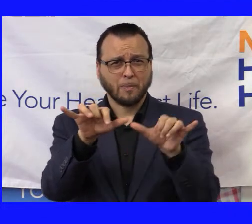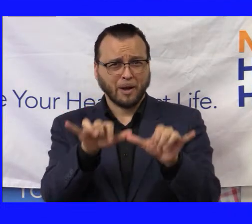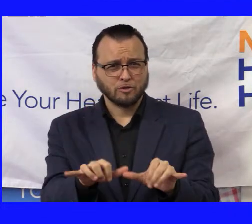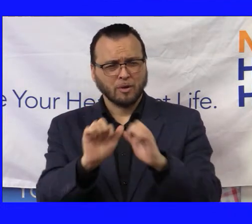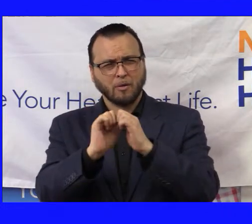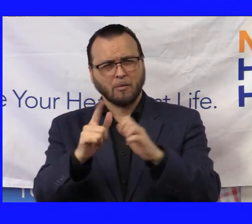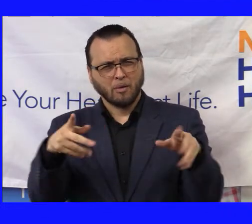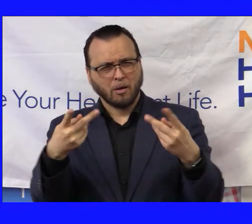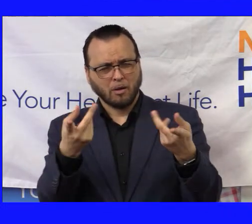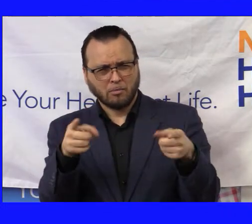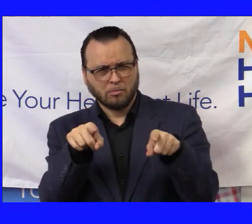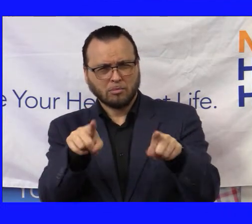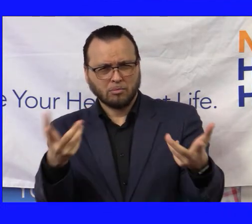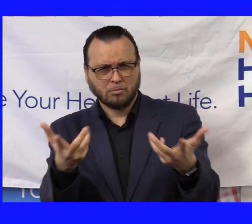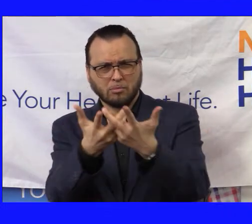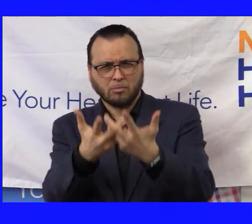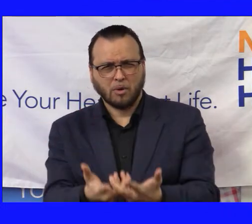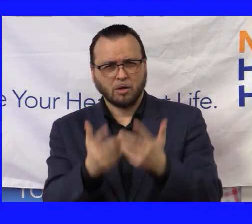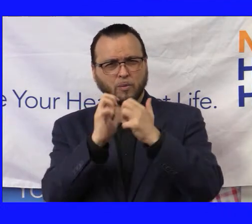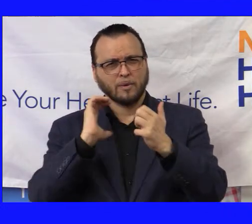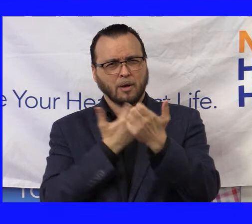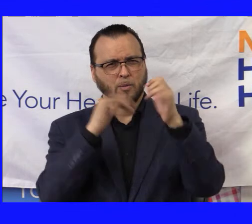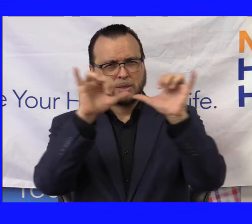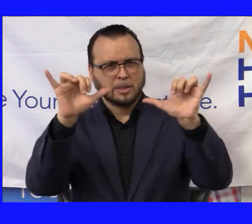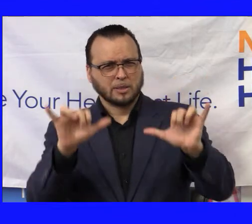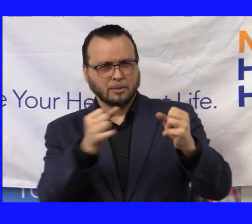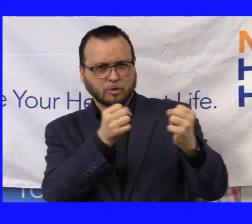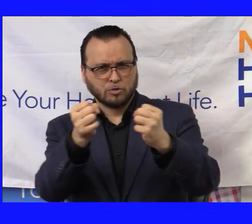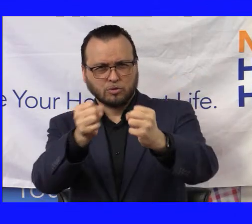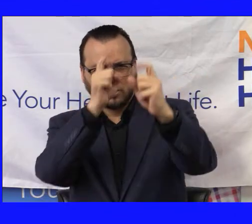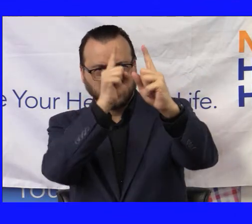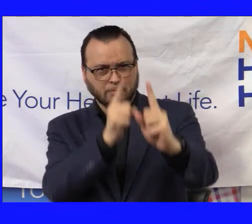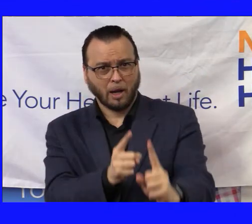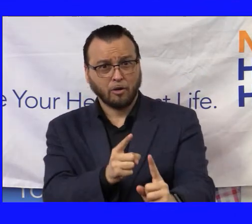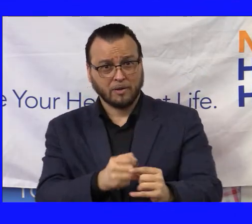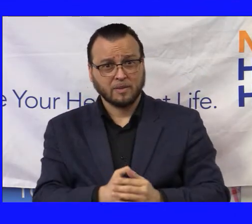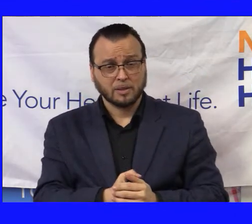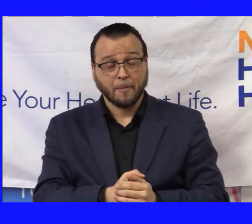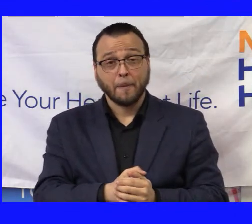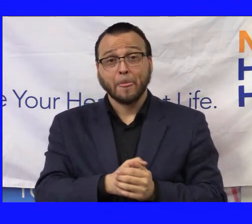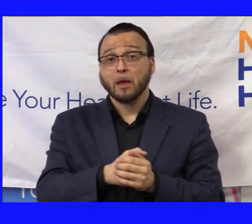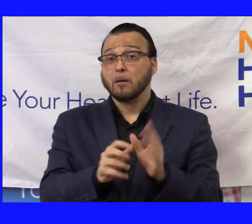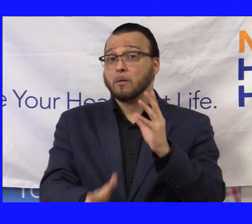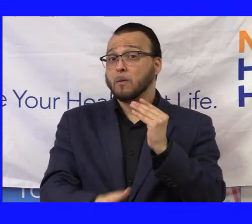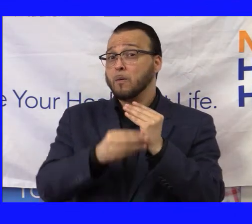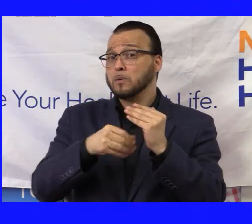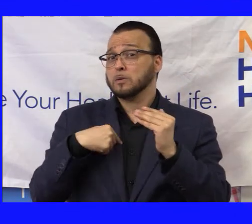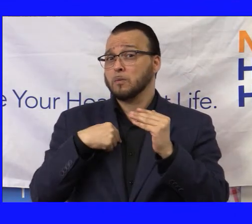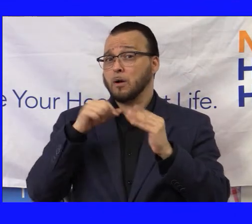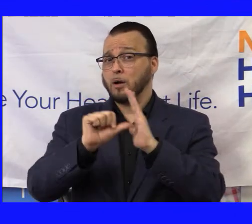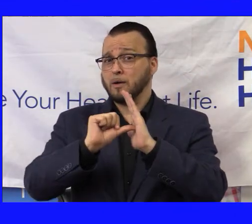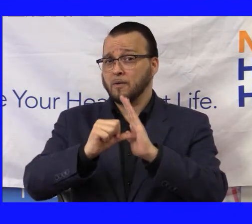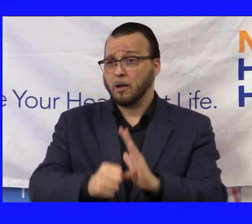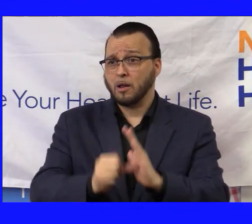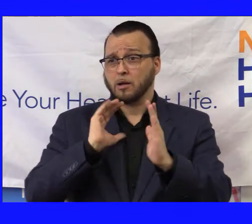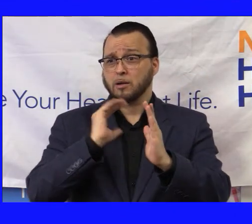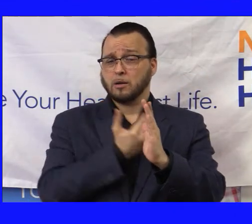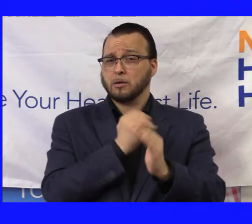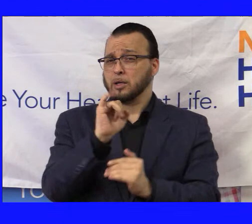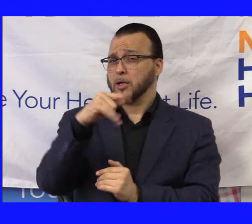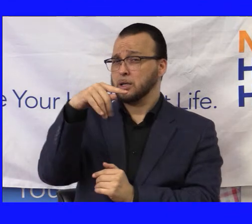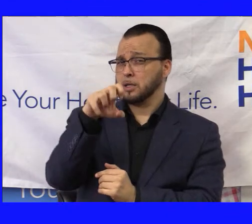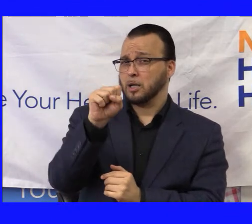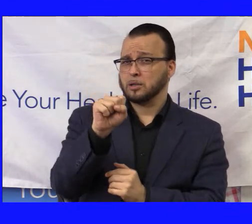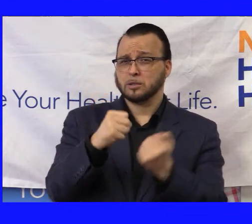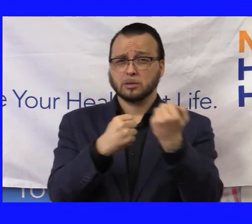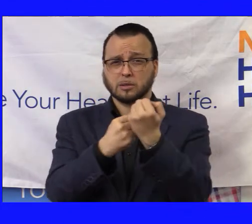how they align with our system strategic imperatives. In addition, I've highlighted our